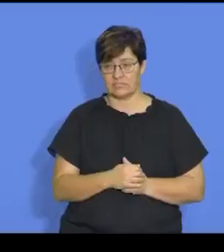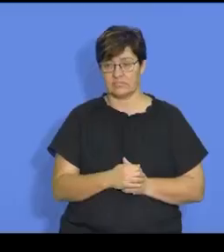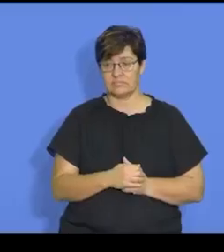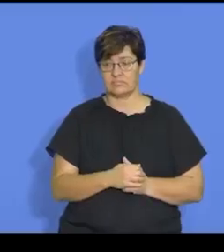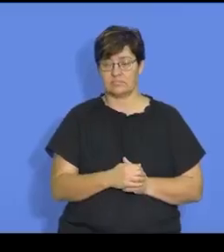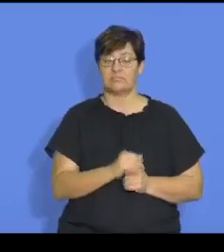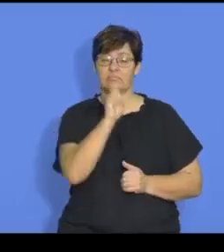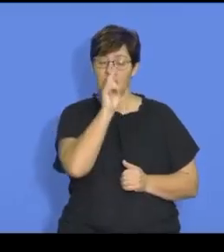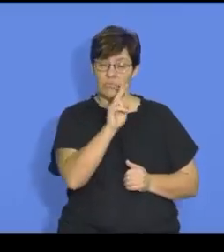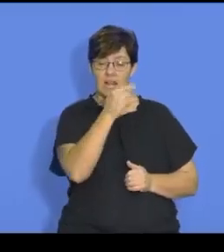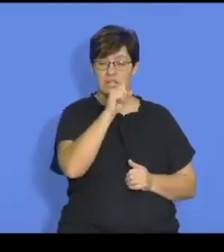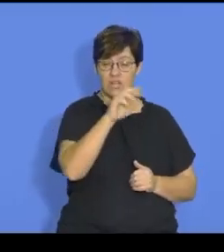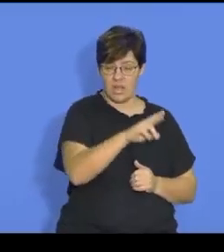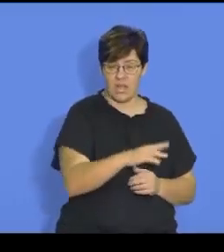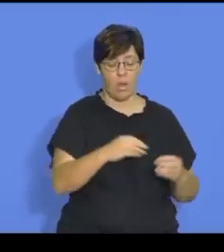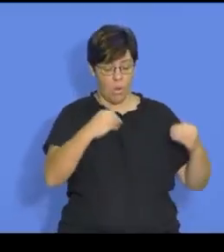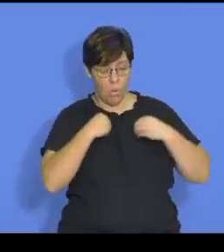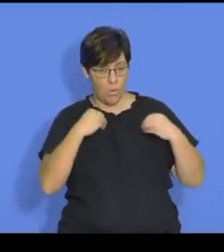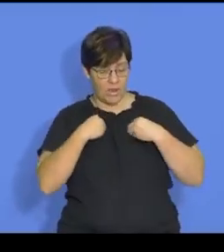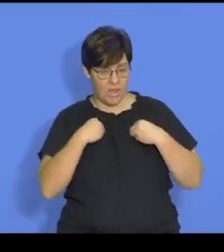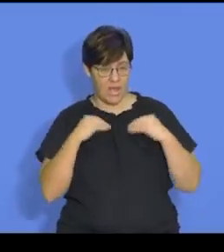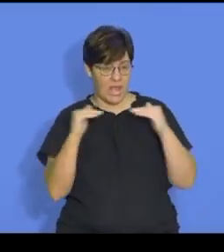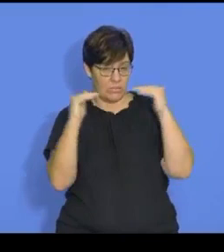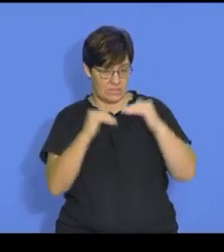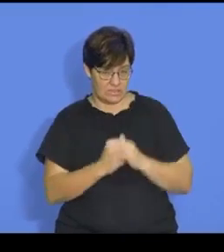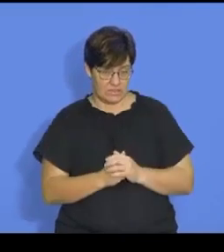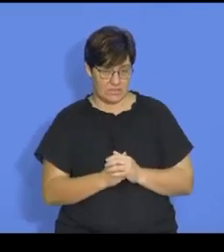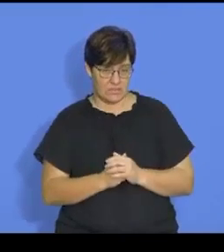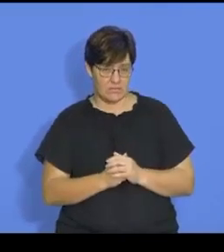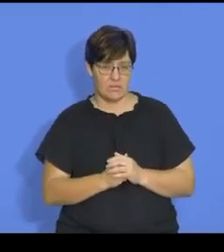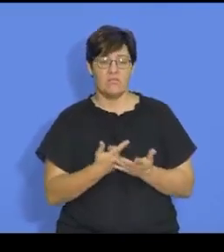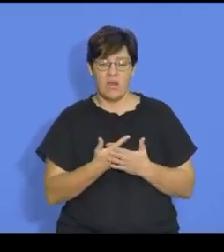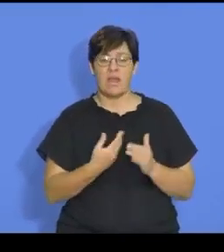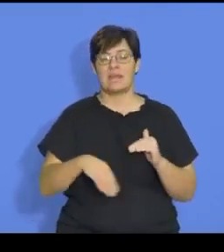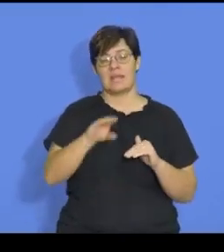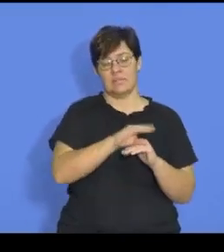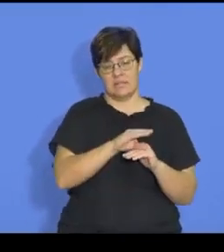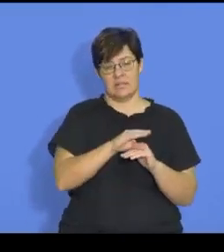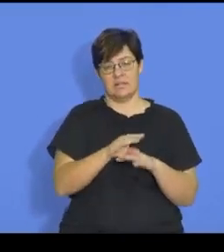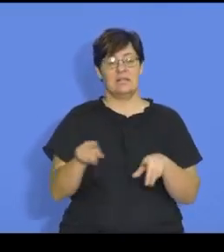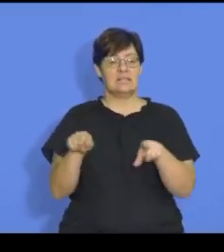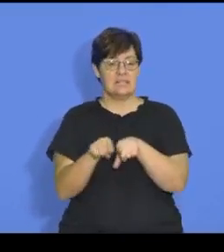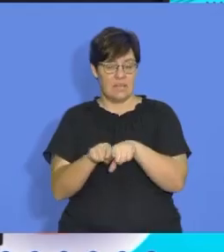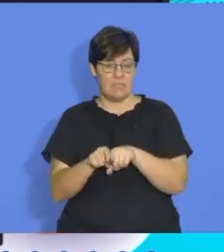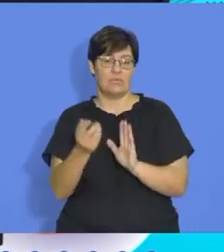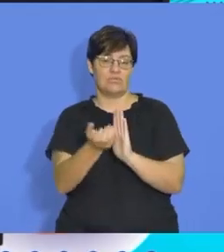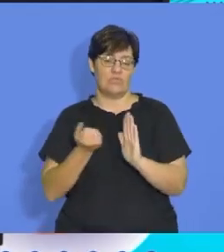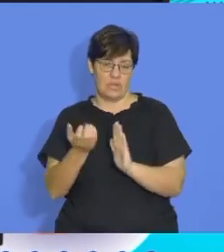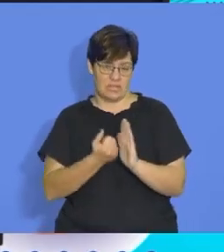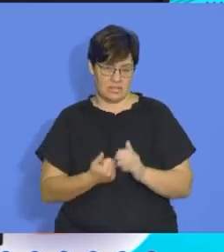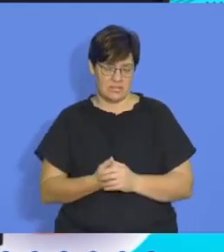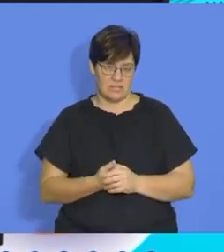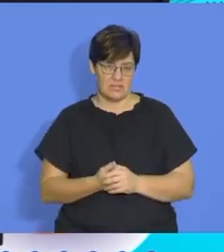transactions. Right, we looked at ledgers, we looked at owner's equity, specifically capital, as